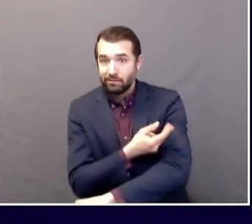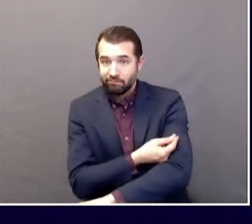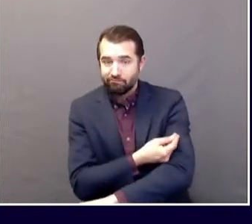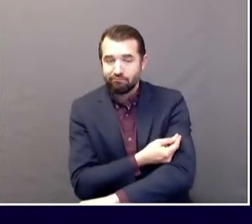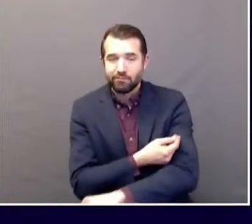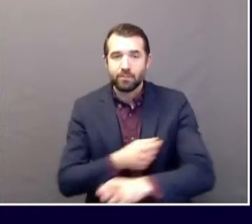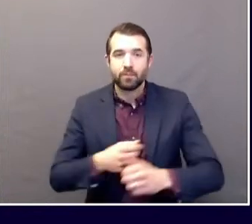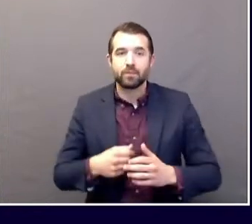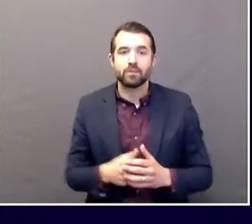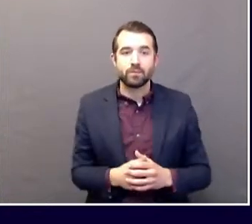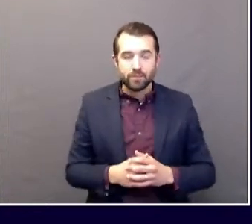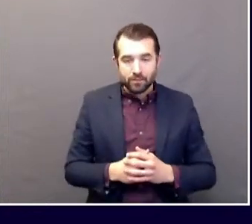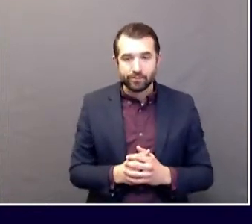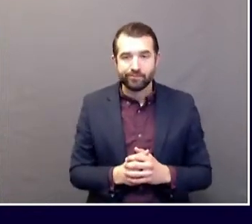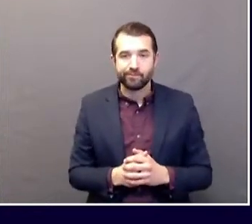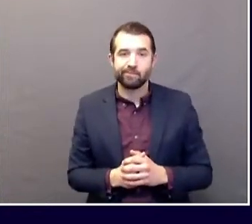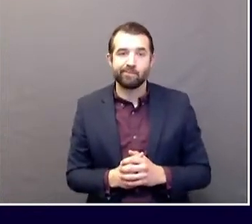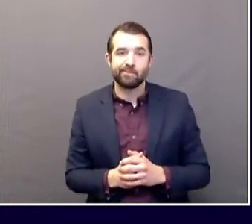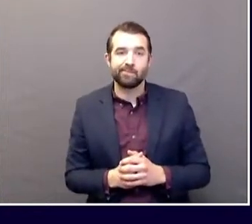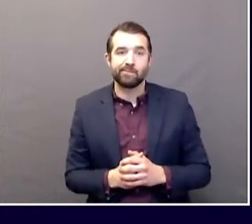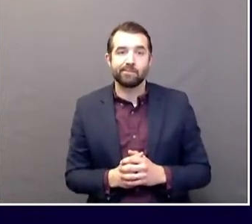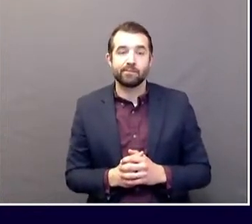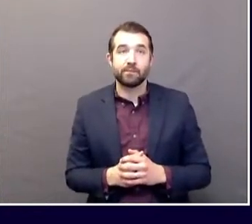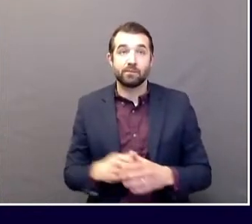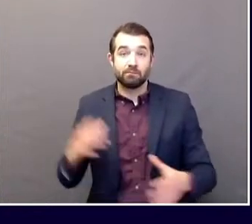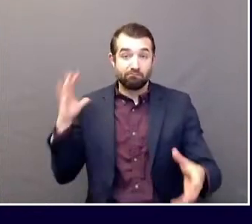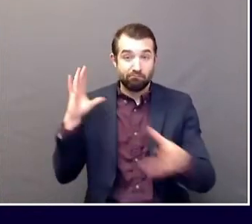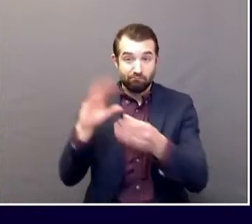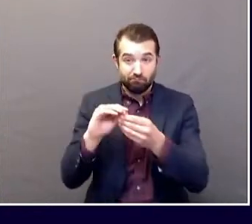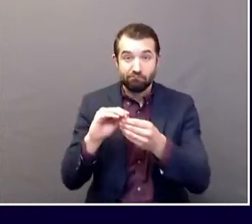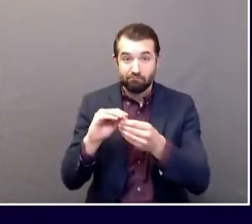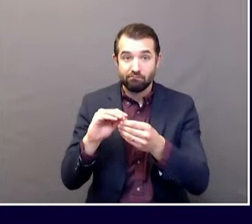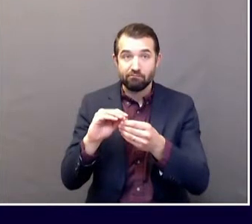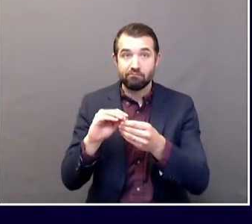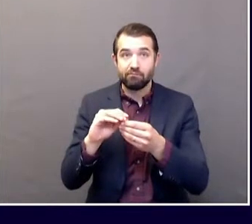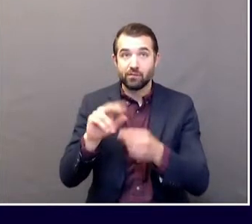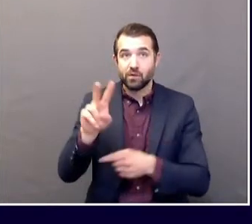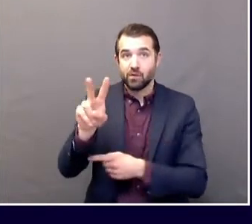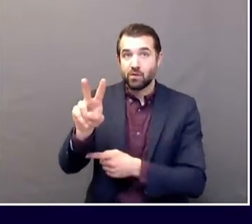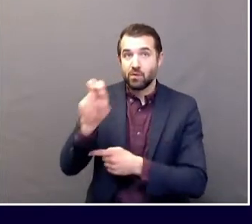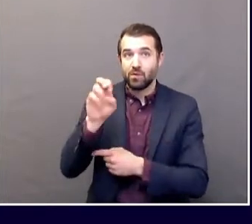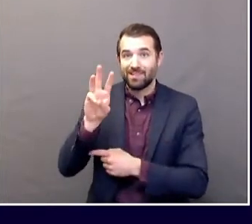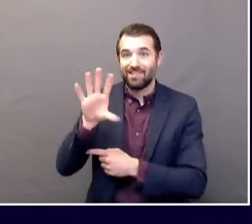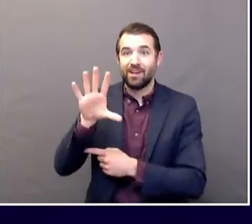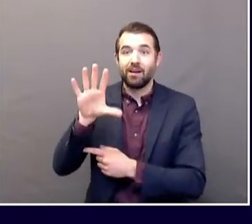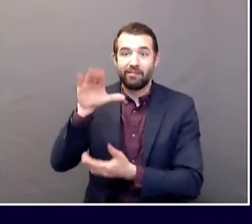numbers. In total, there have been